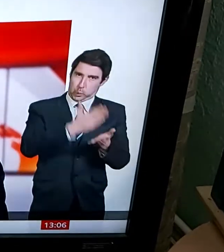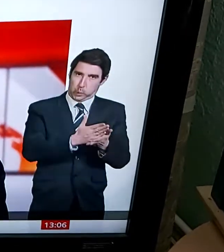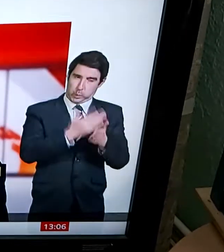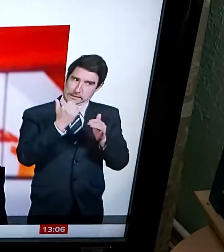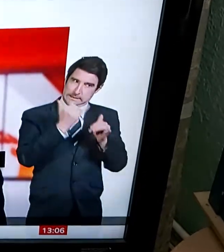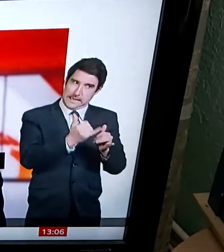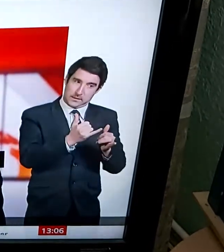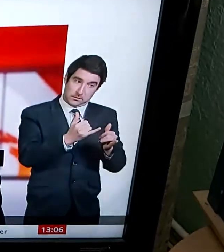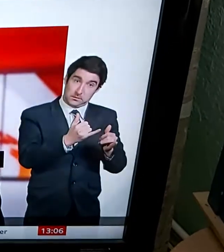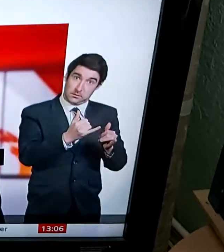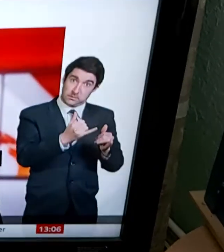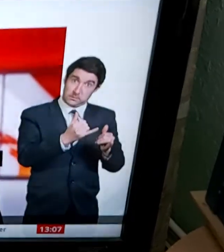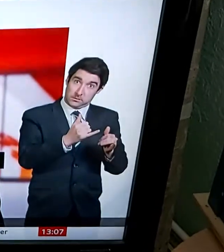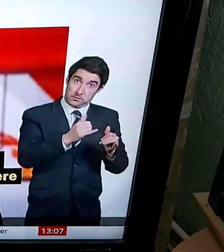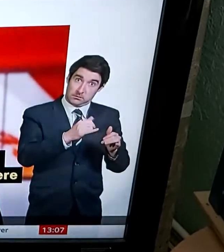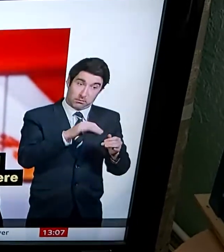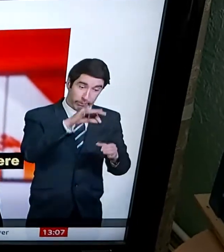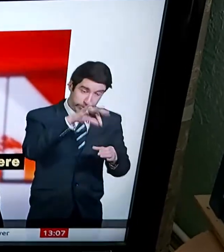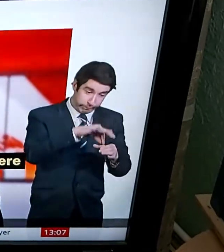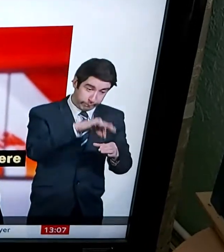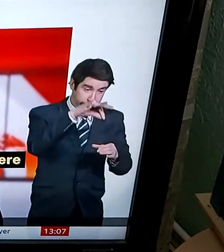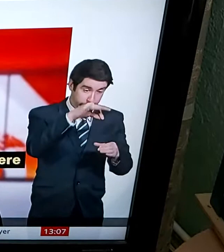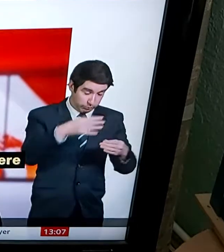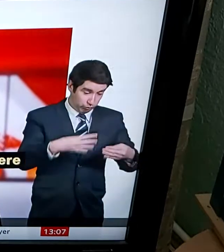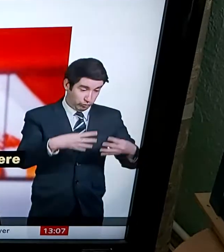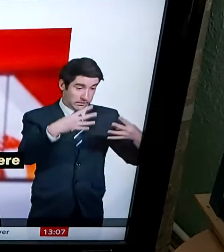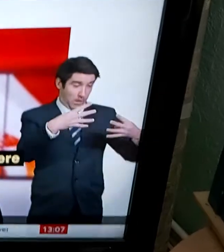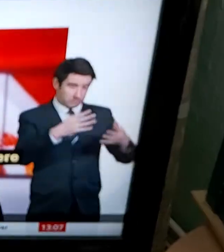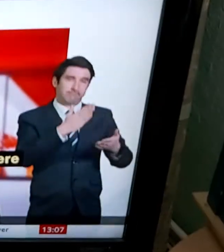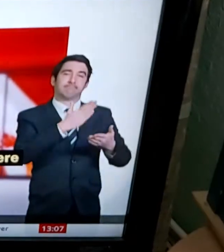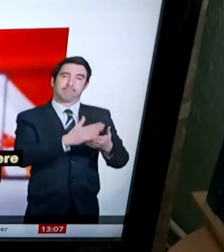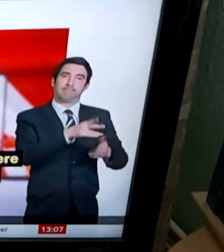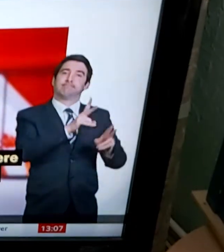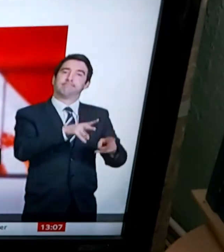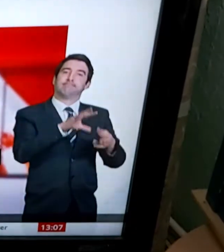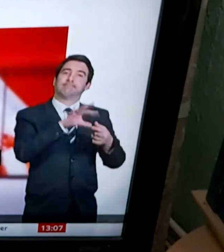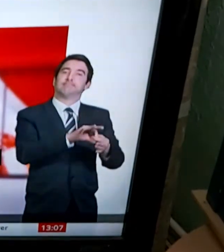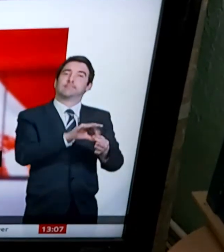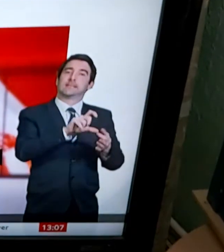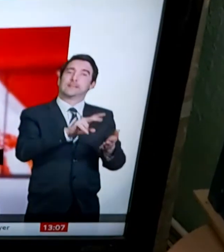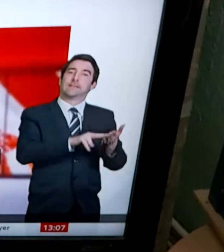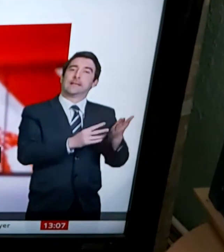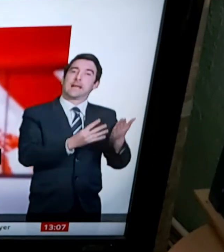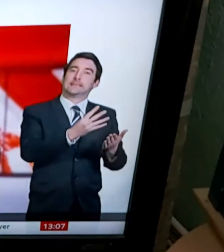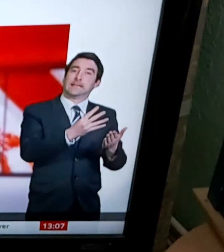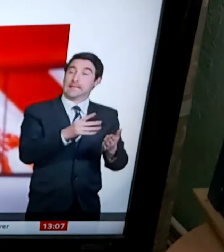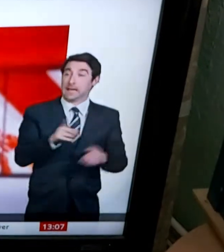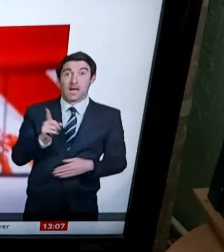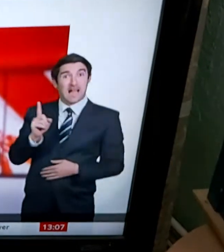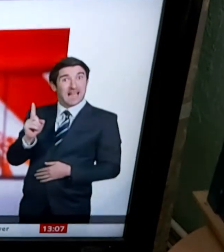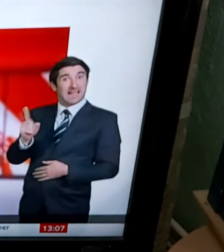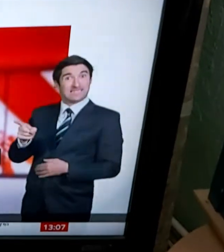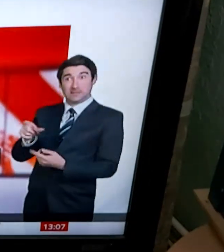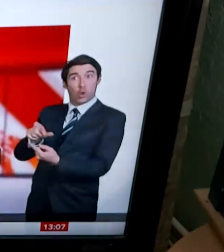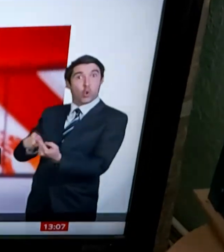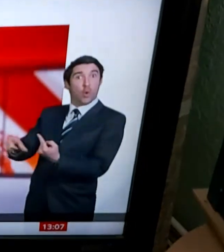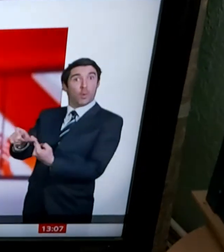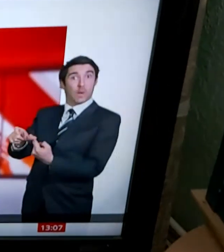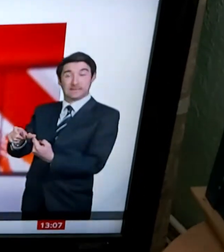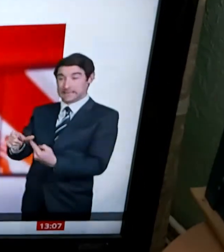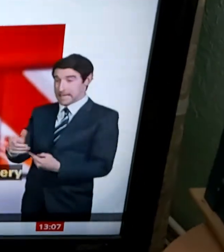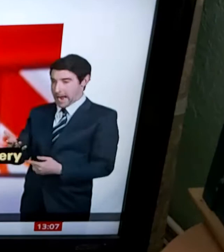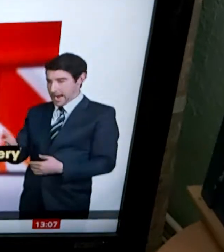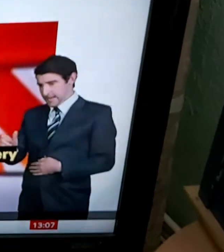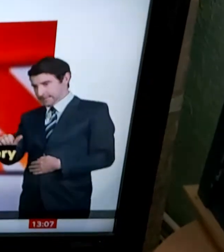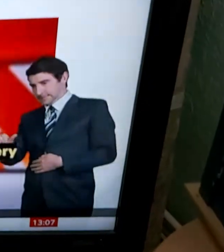bit of ambiguity around precisely what this means, other than confirming, of course, very sadly, some people lose their lives because